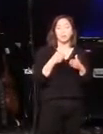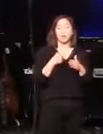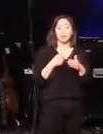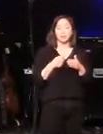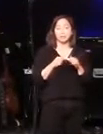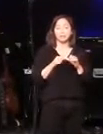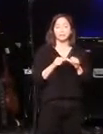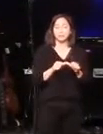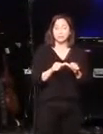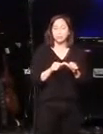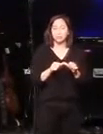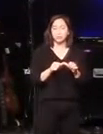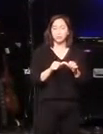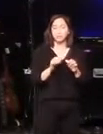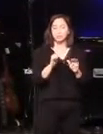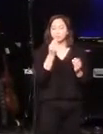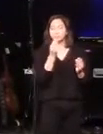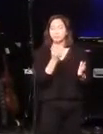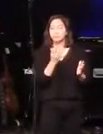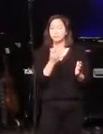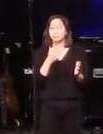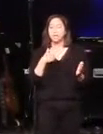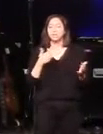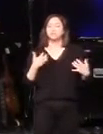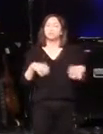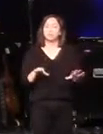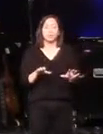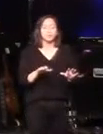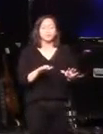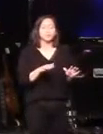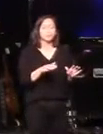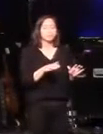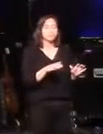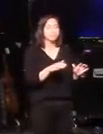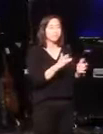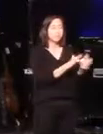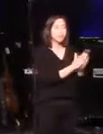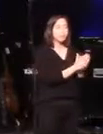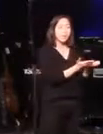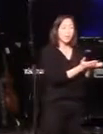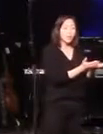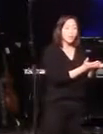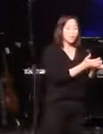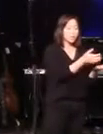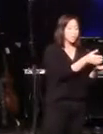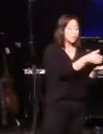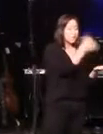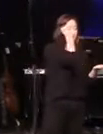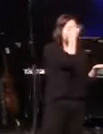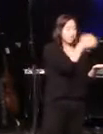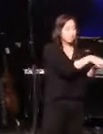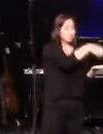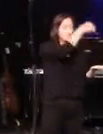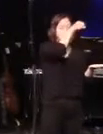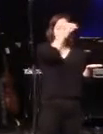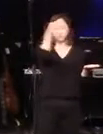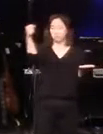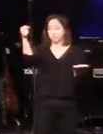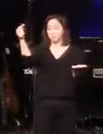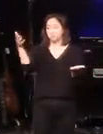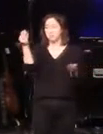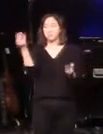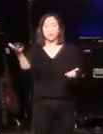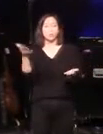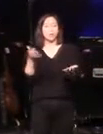I don't want to do is take things out of context. In this whole book, Paul is writing to the